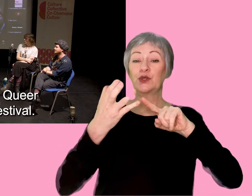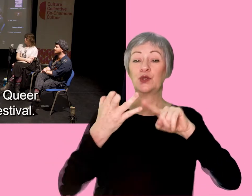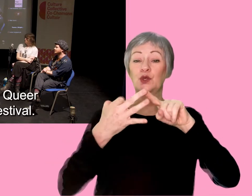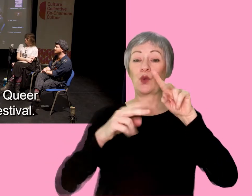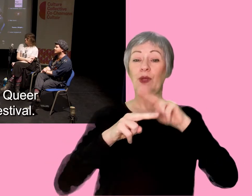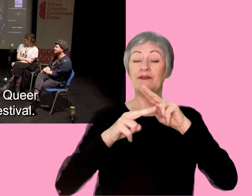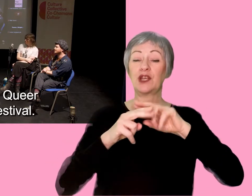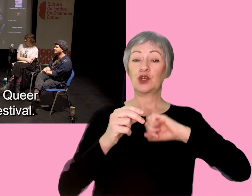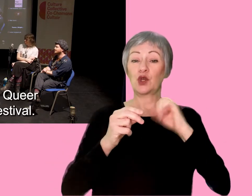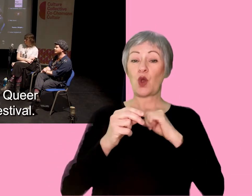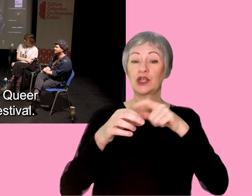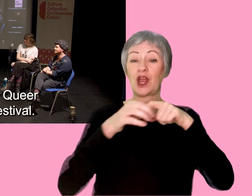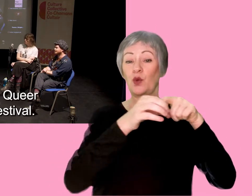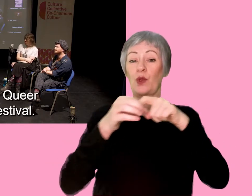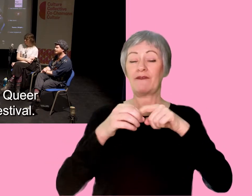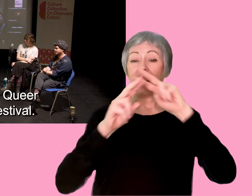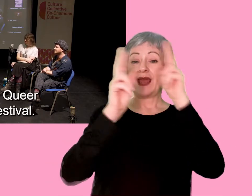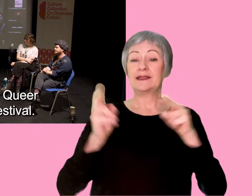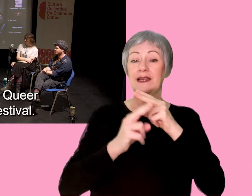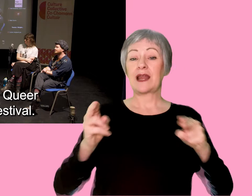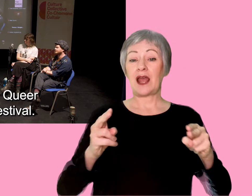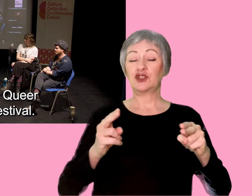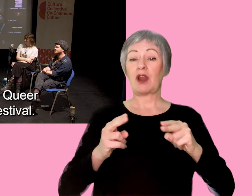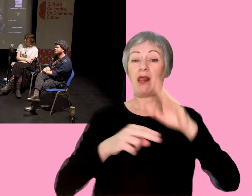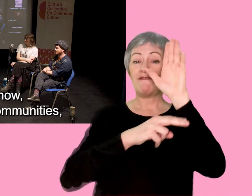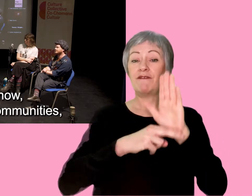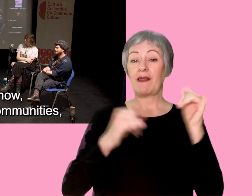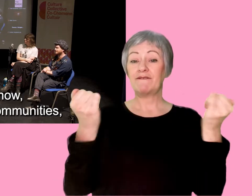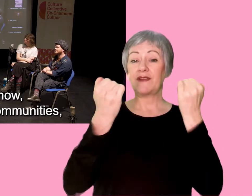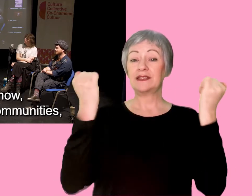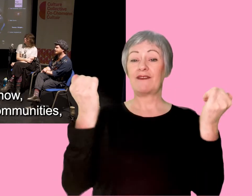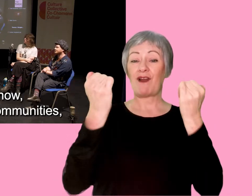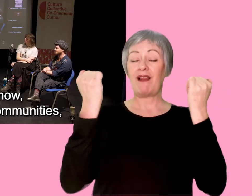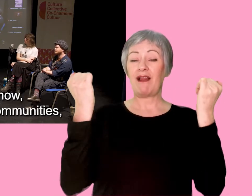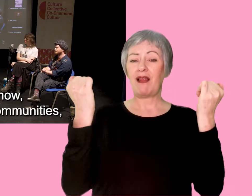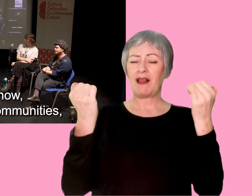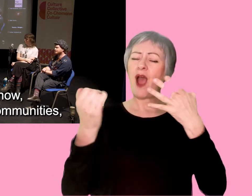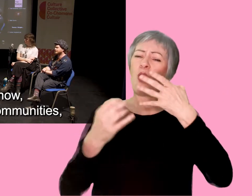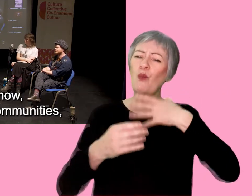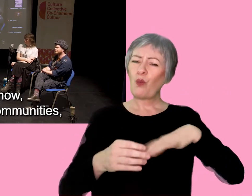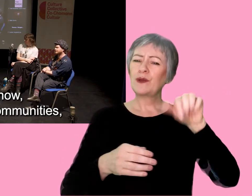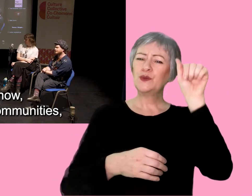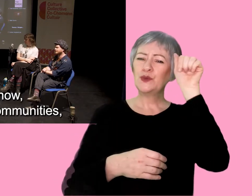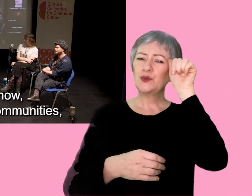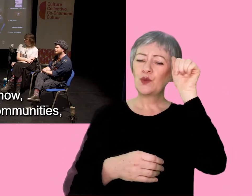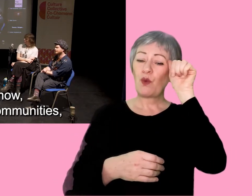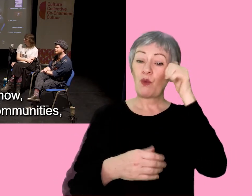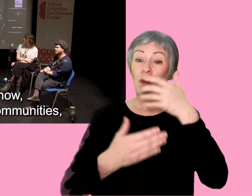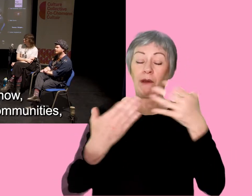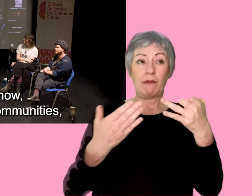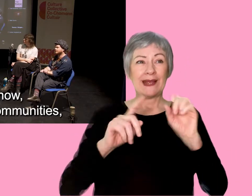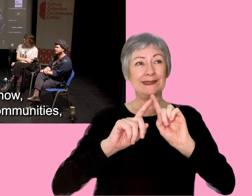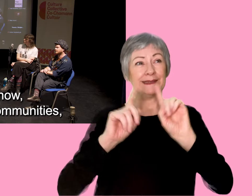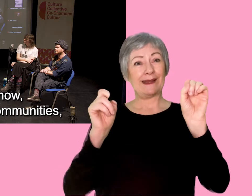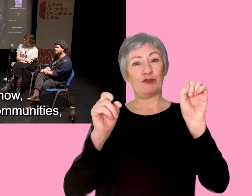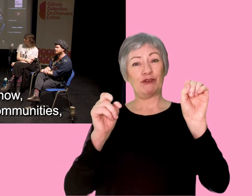the Scottish Queer International Film Festival. And I wanted to know, is there a